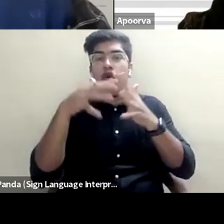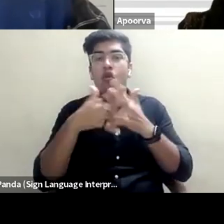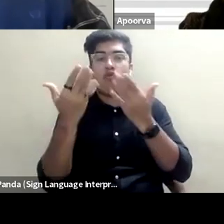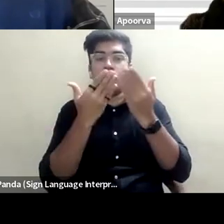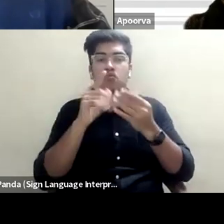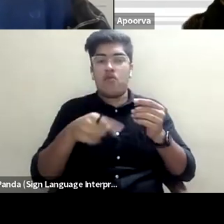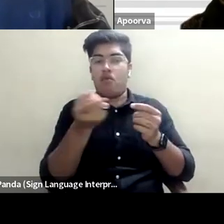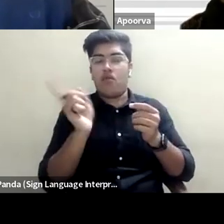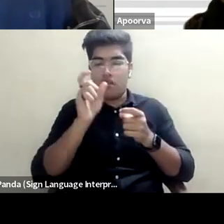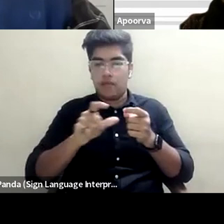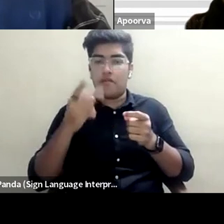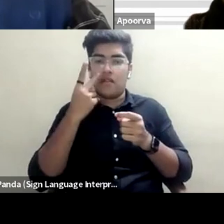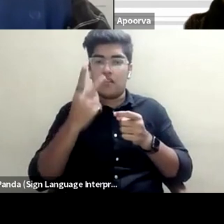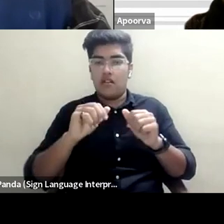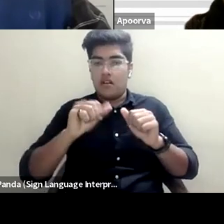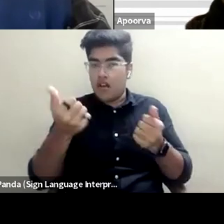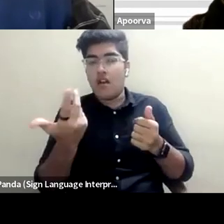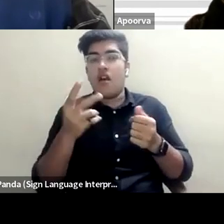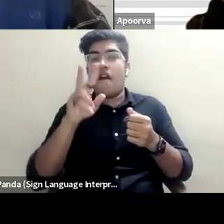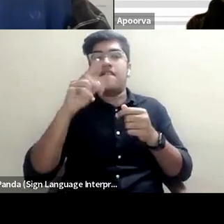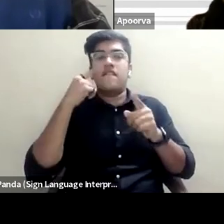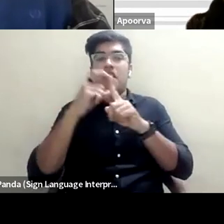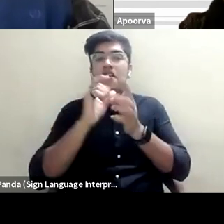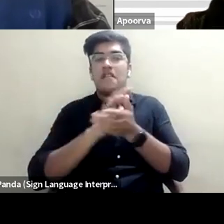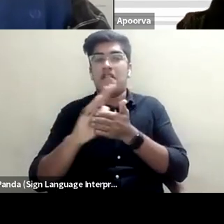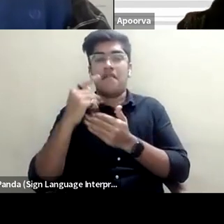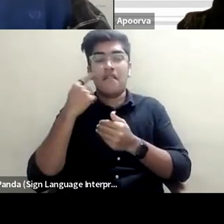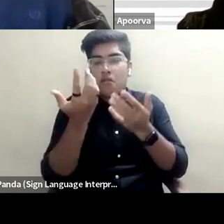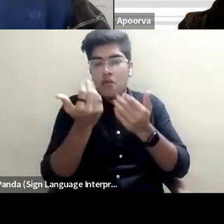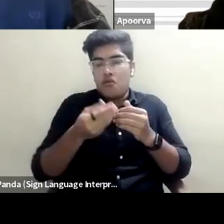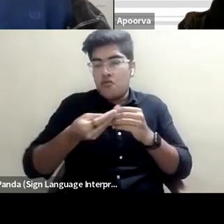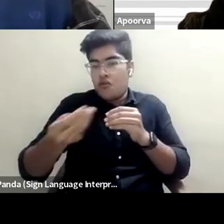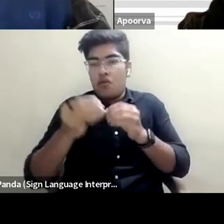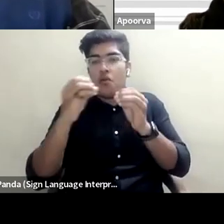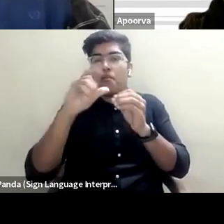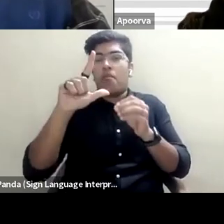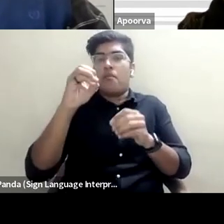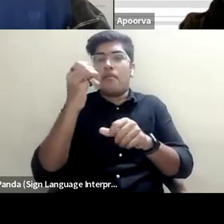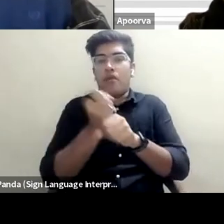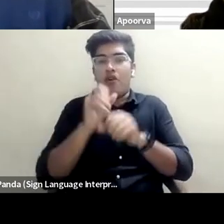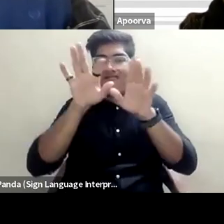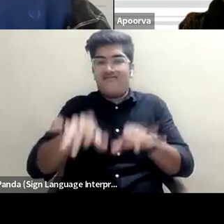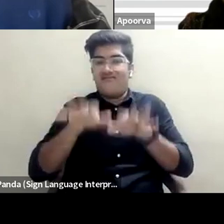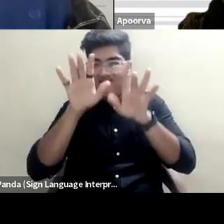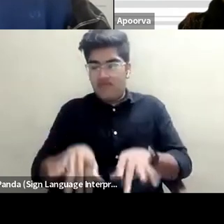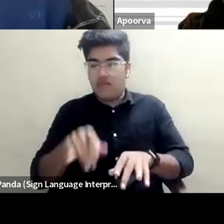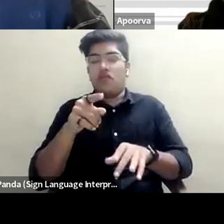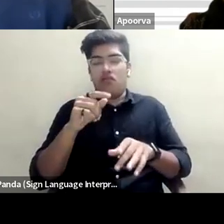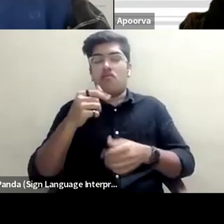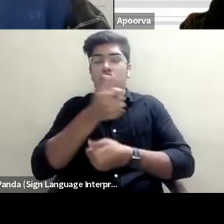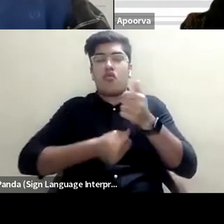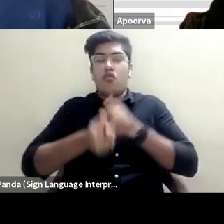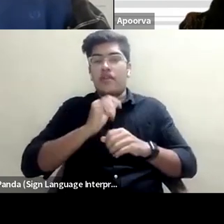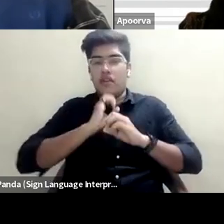be organizing a blog writing competition for law students in the coming months. We have a very short explainer video to walk you through our